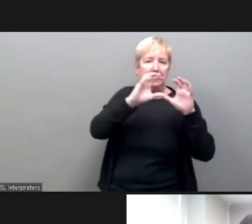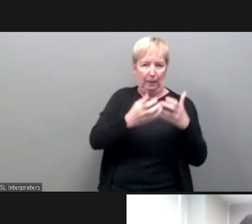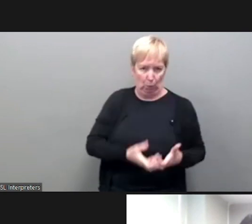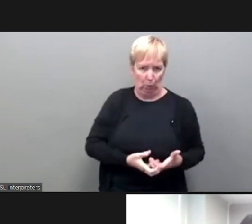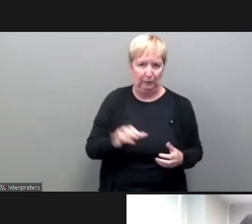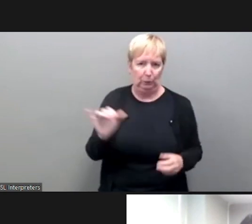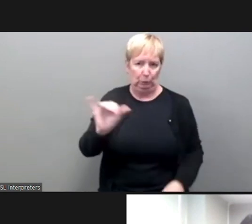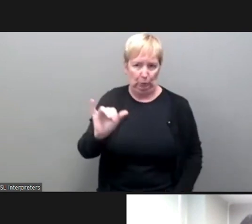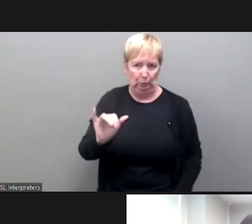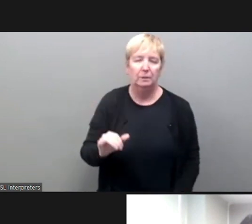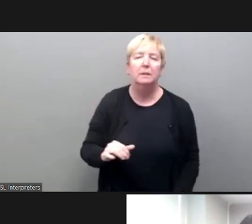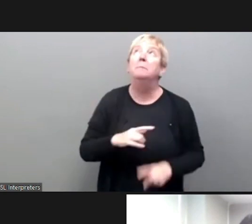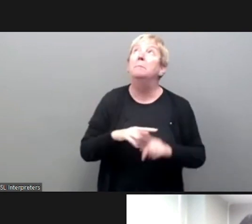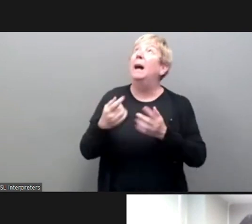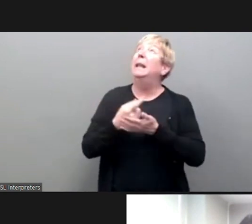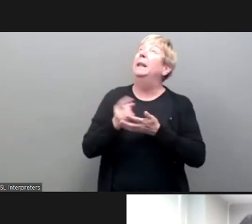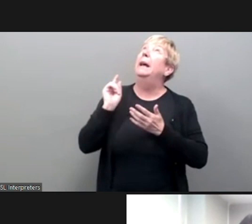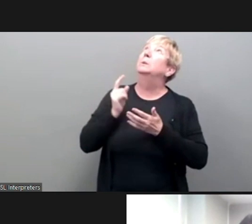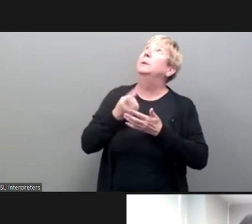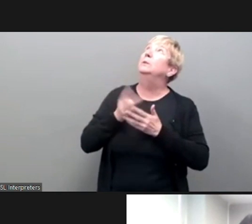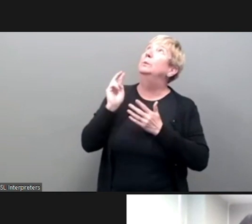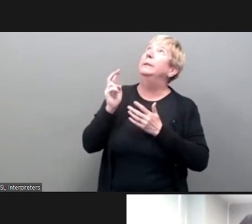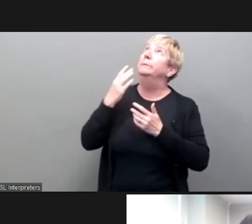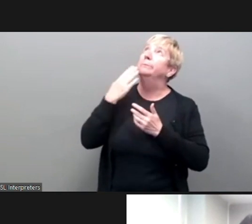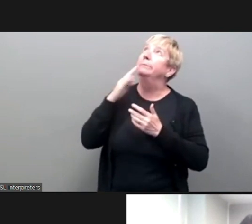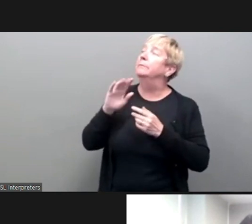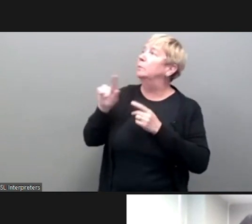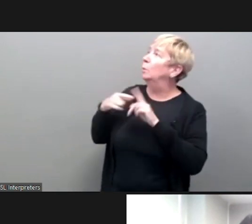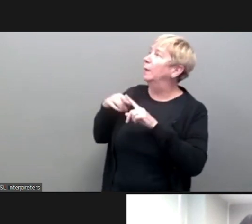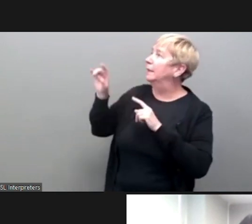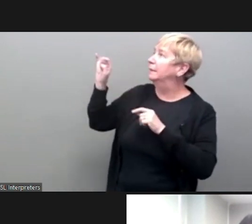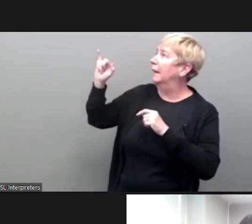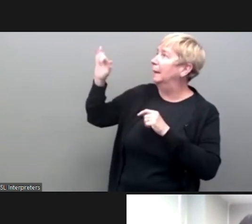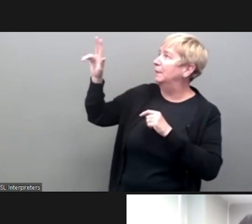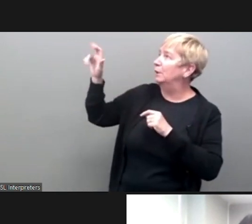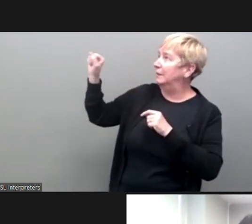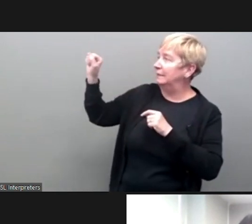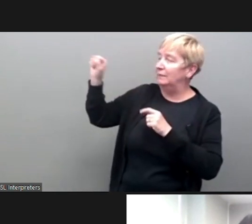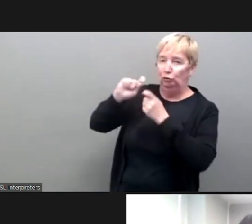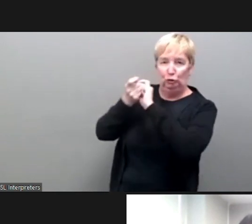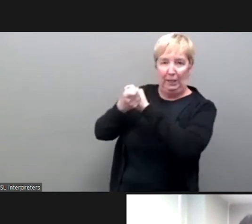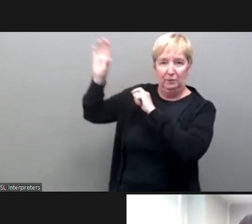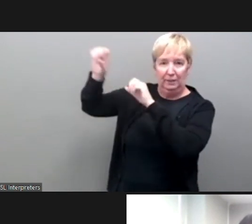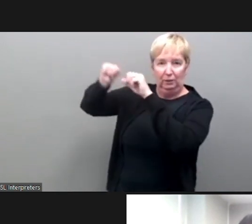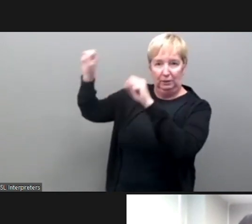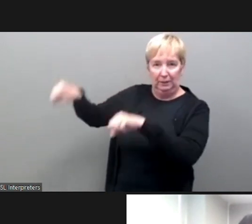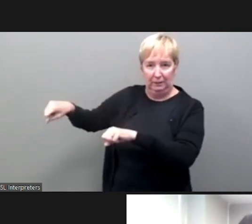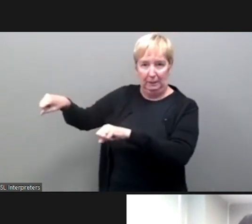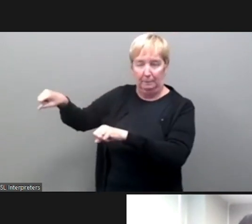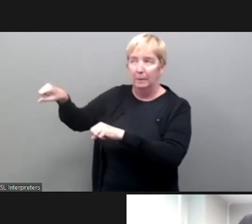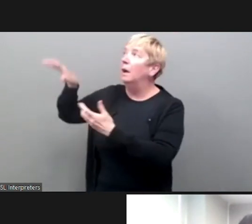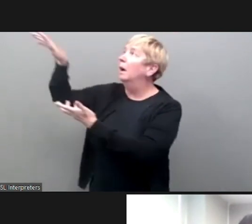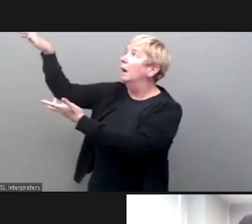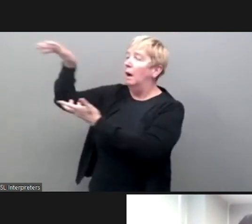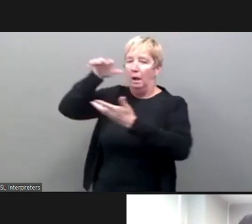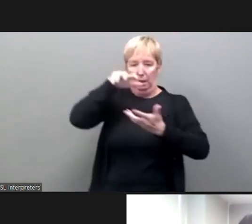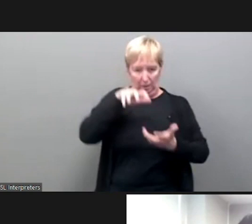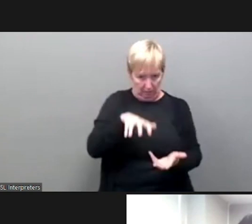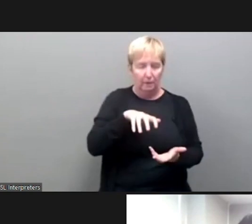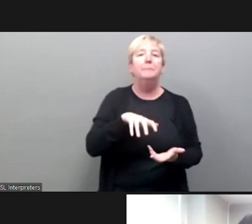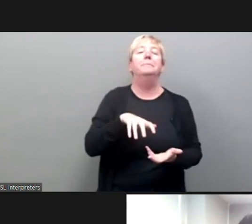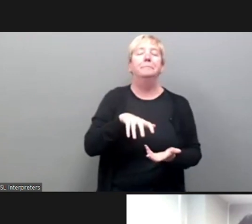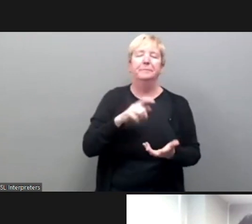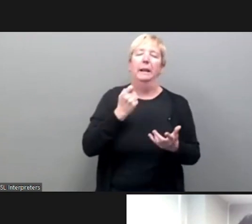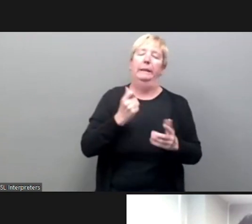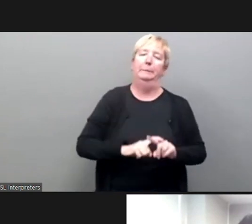weeks ago, sorry, whenever the thing changed, we got a data set from the